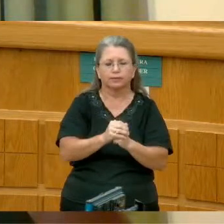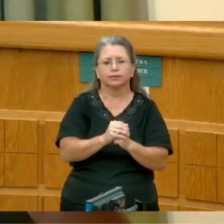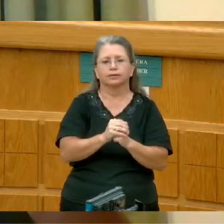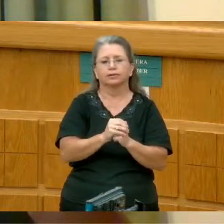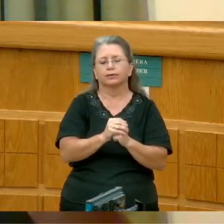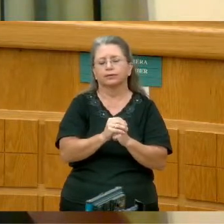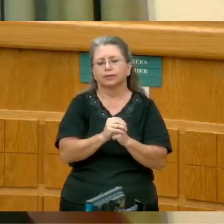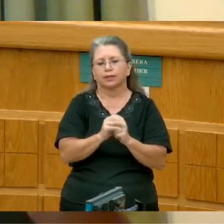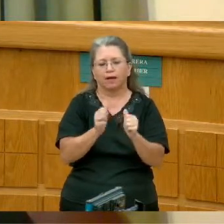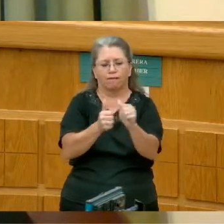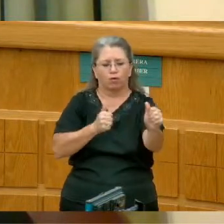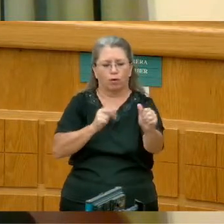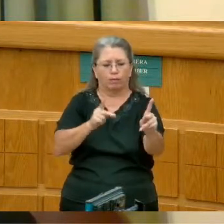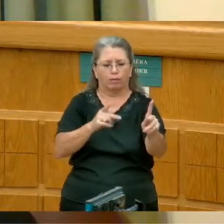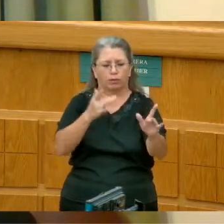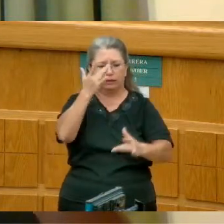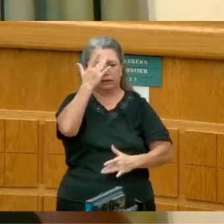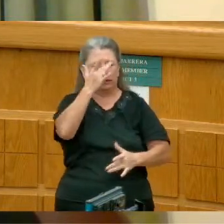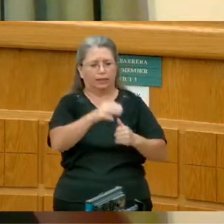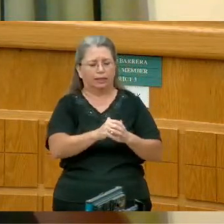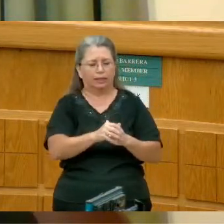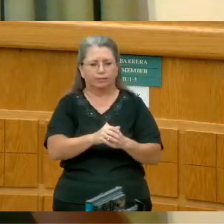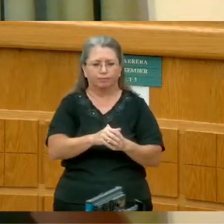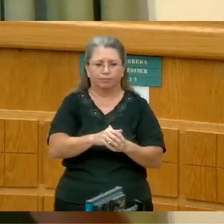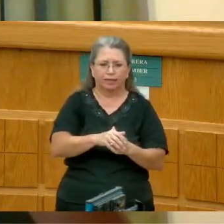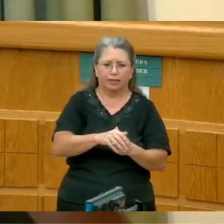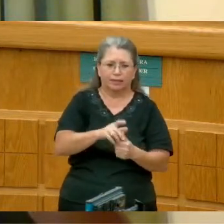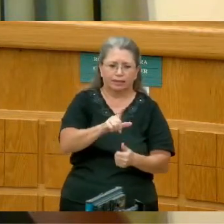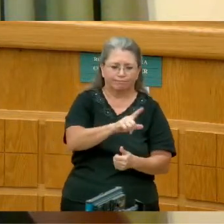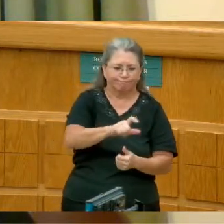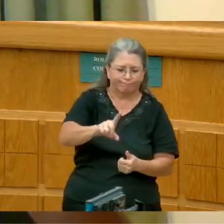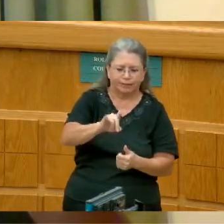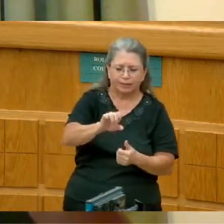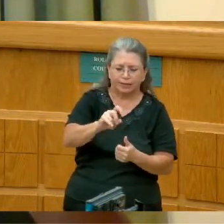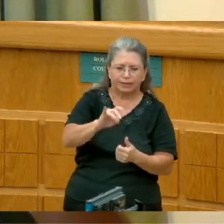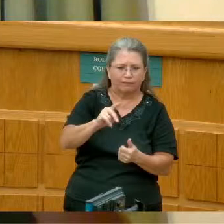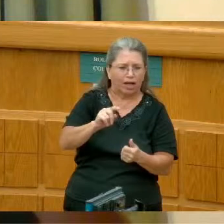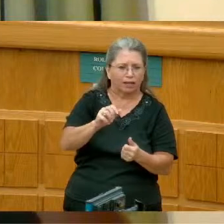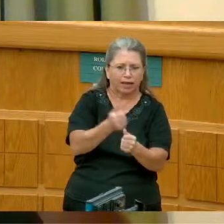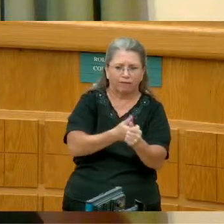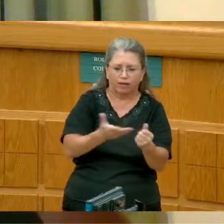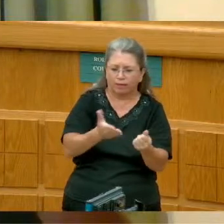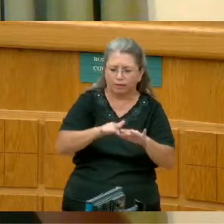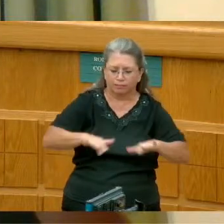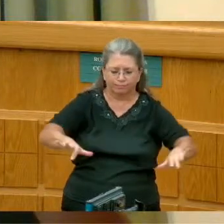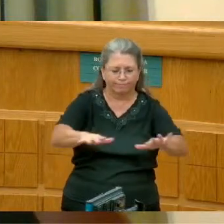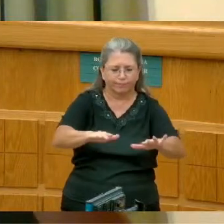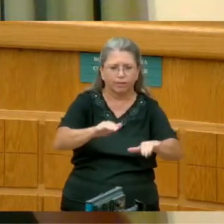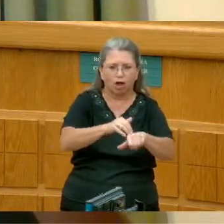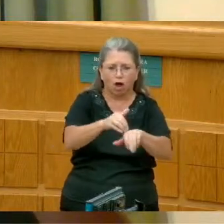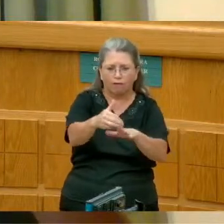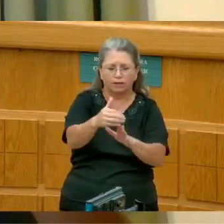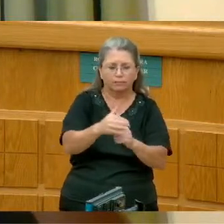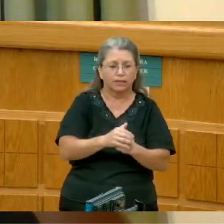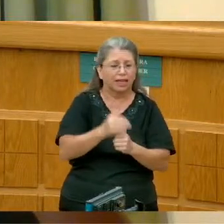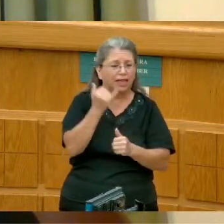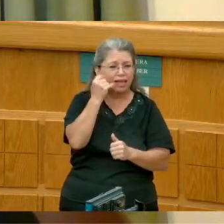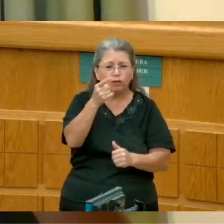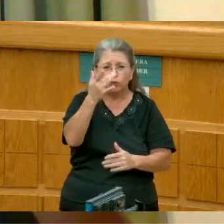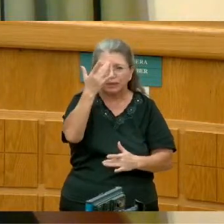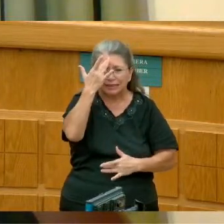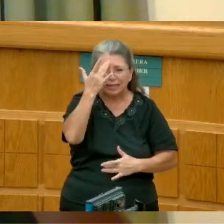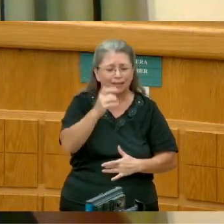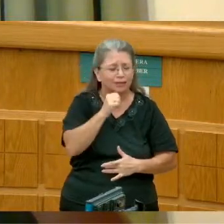touched objects often. If you are sick, do not go to work. If you have COVID-19, do not